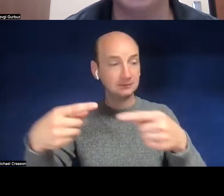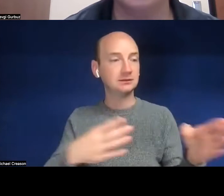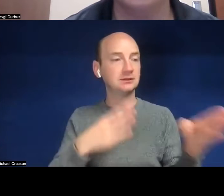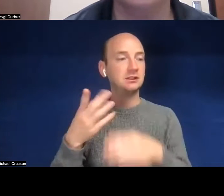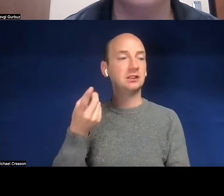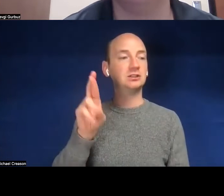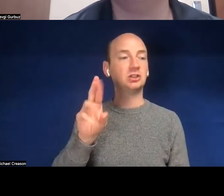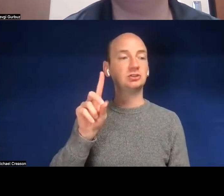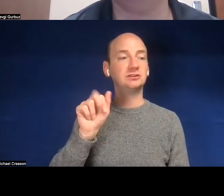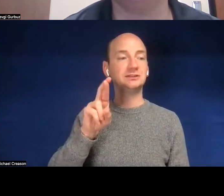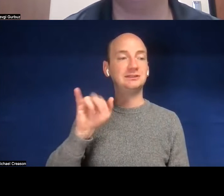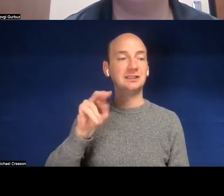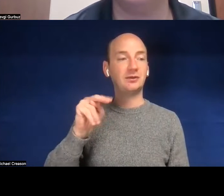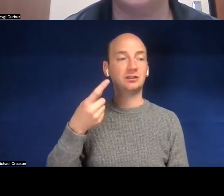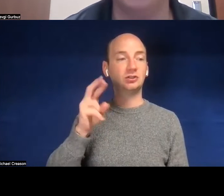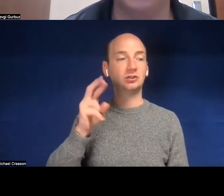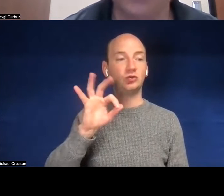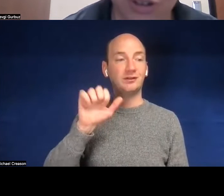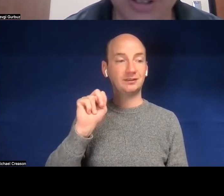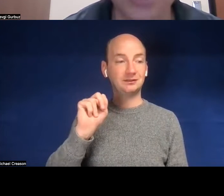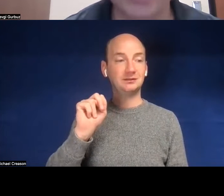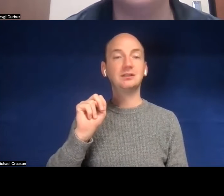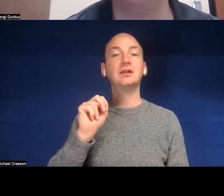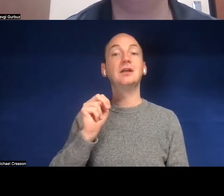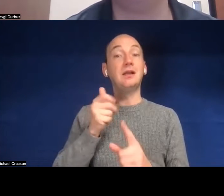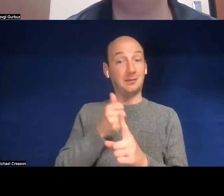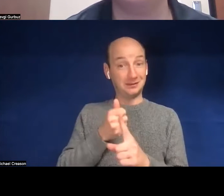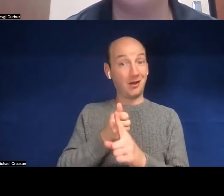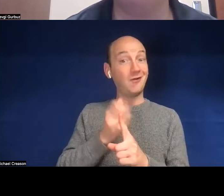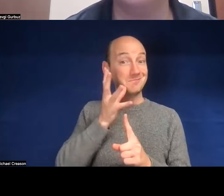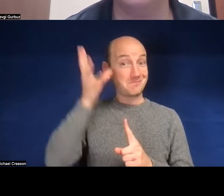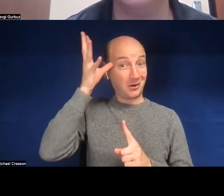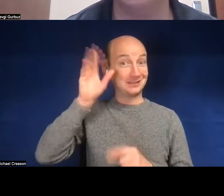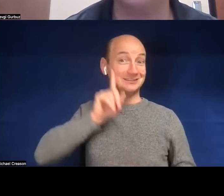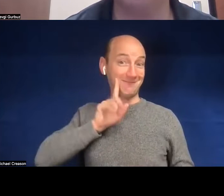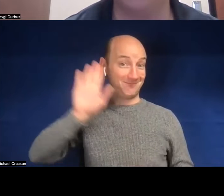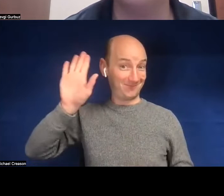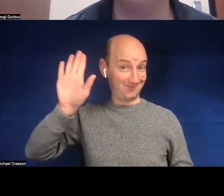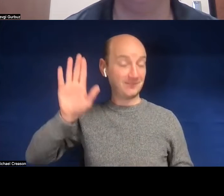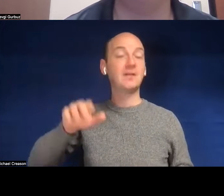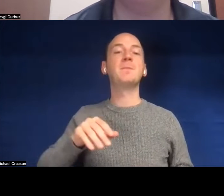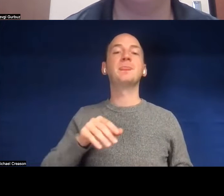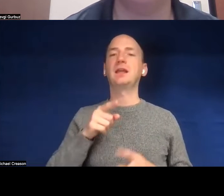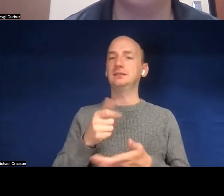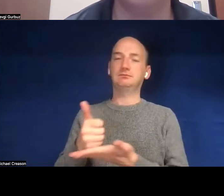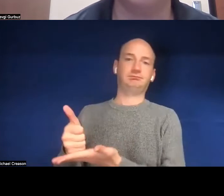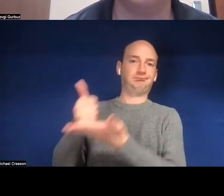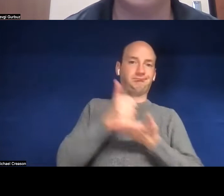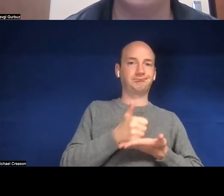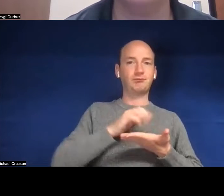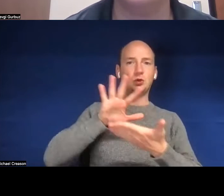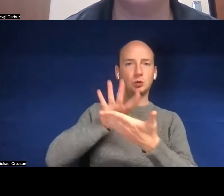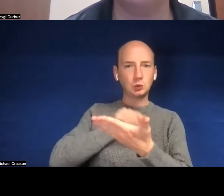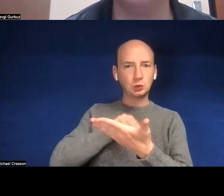Communication Studies. He's also a child of deaf adults, and he's been very helpful in teaching us more about deaf